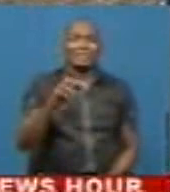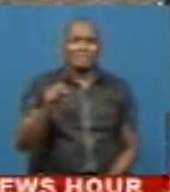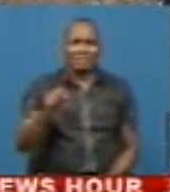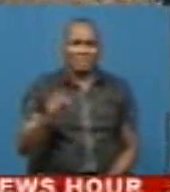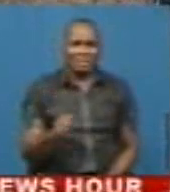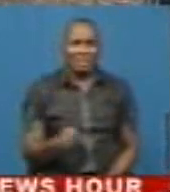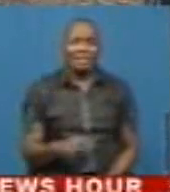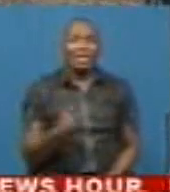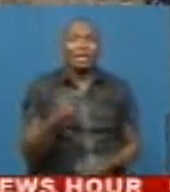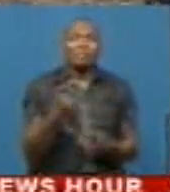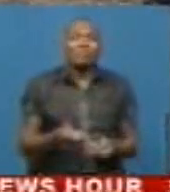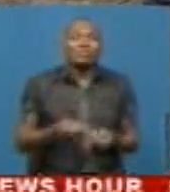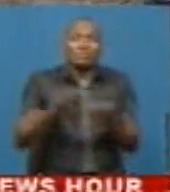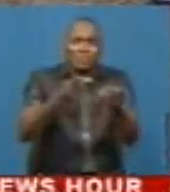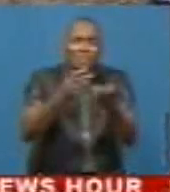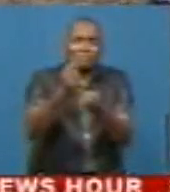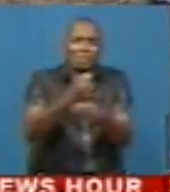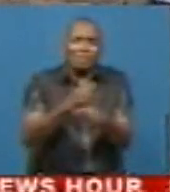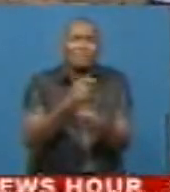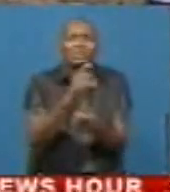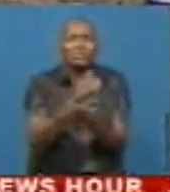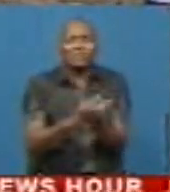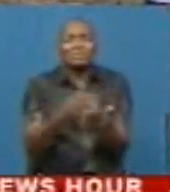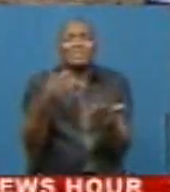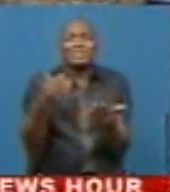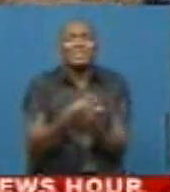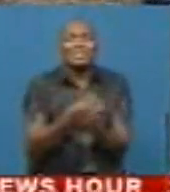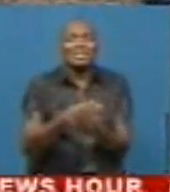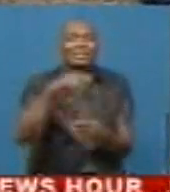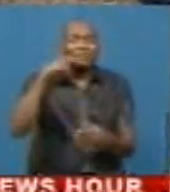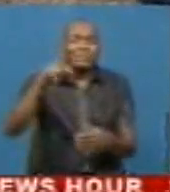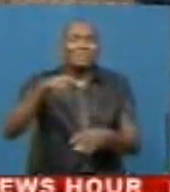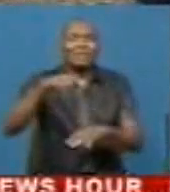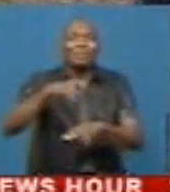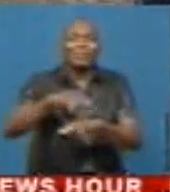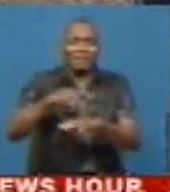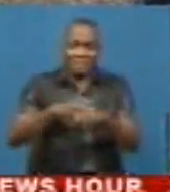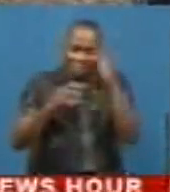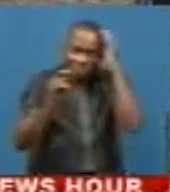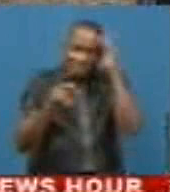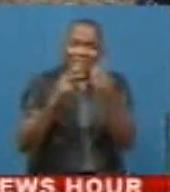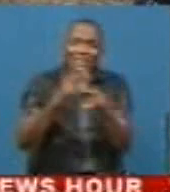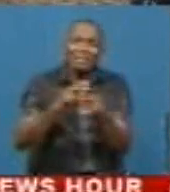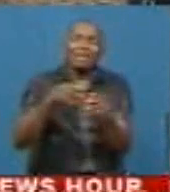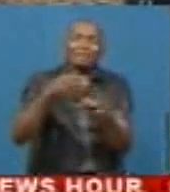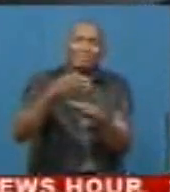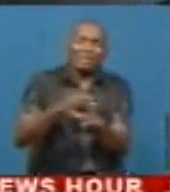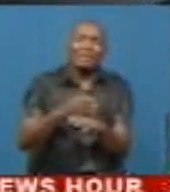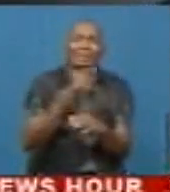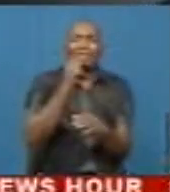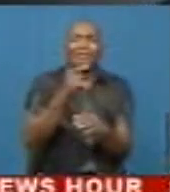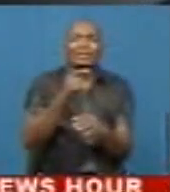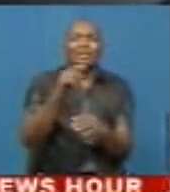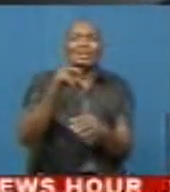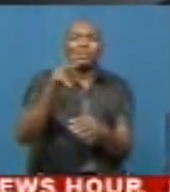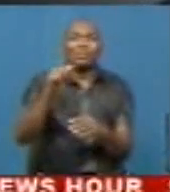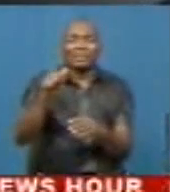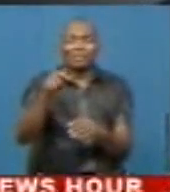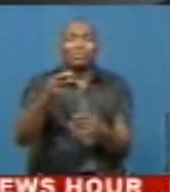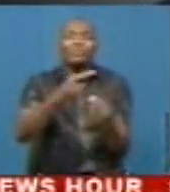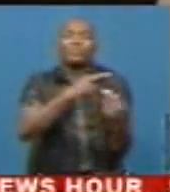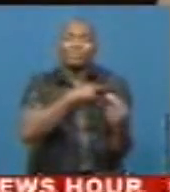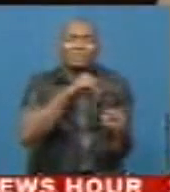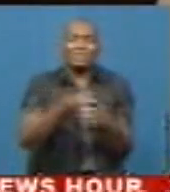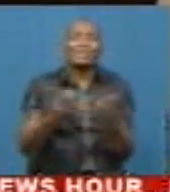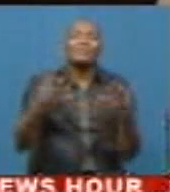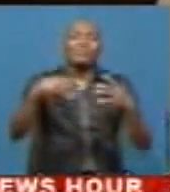said a proposal has been made for some of the new sweet potato varieties to be named after the late Kofi Annan for his role